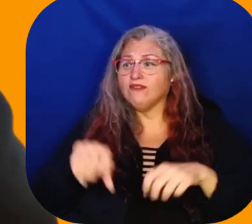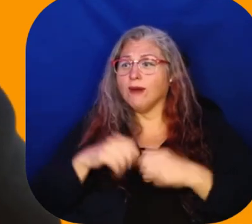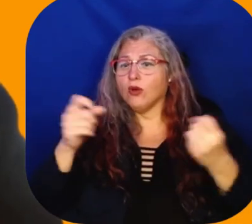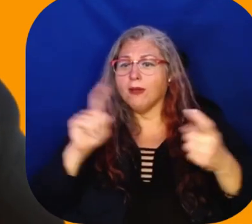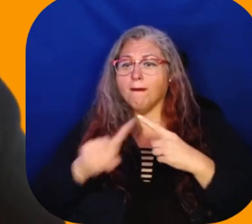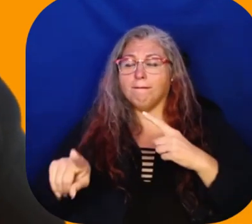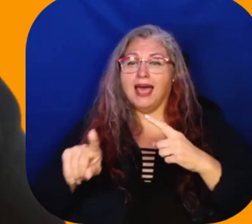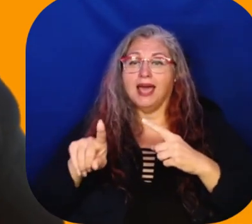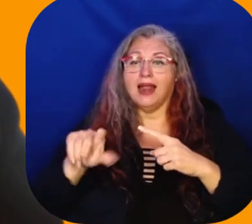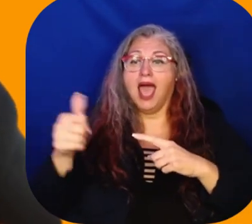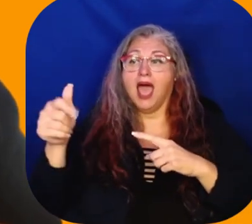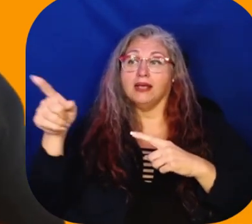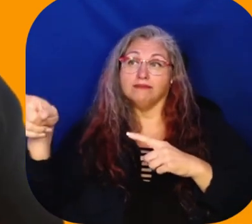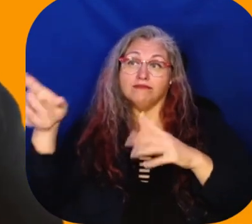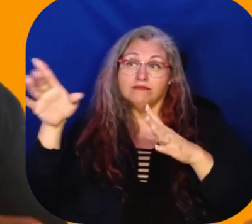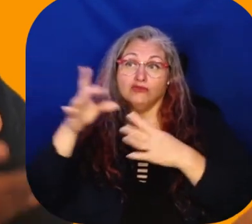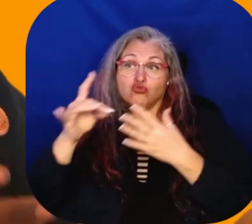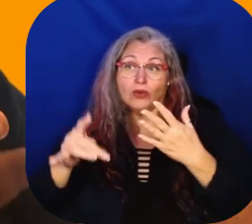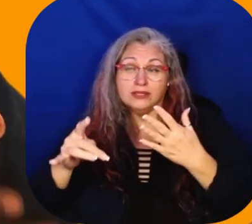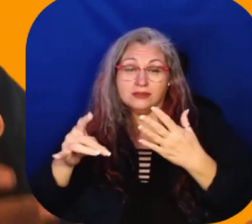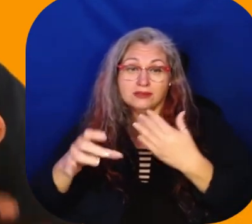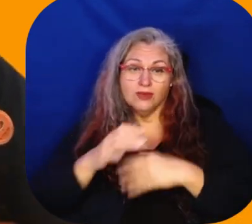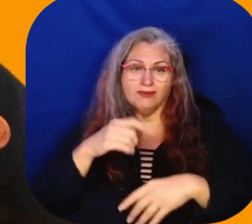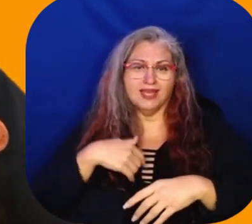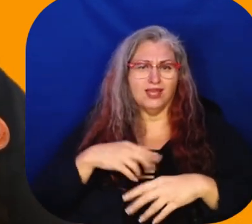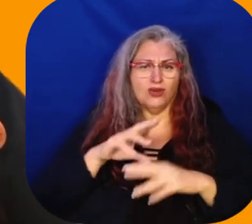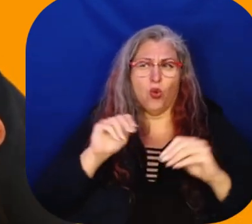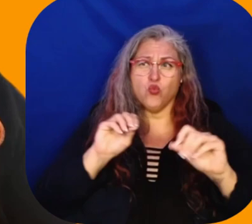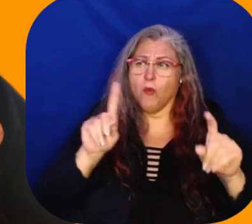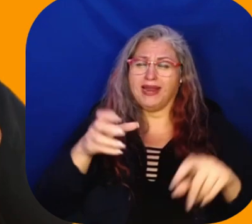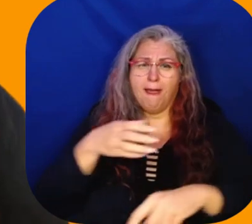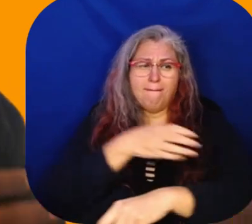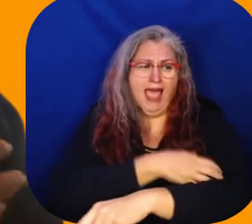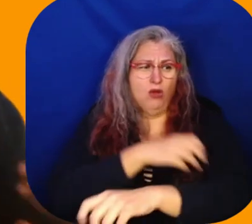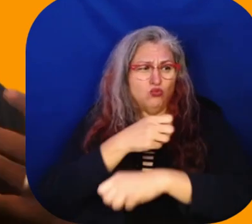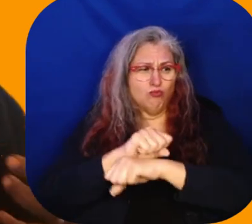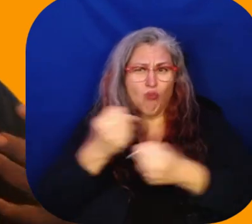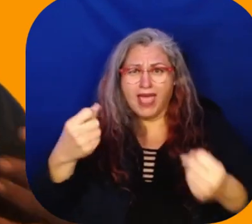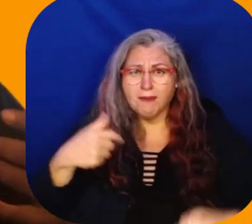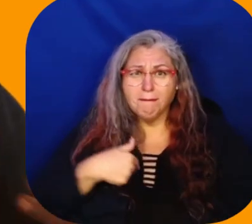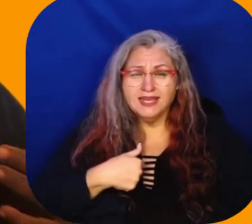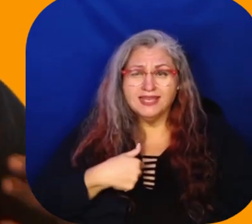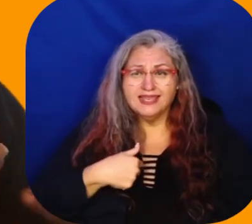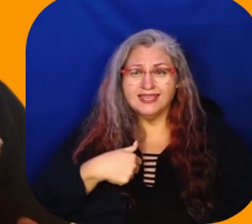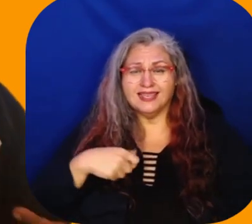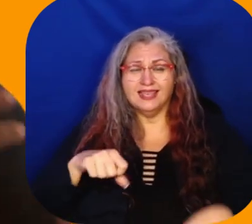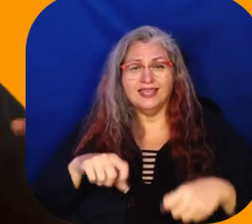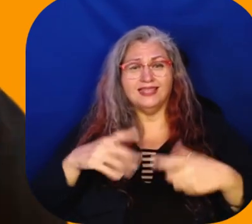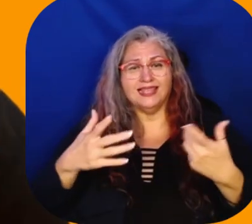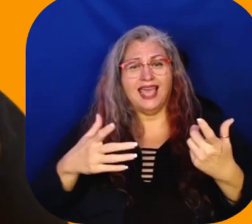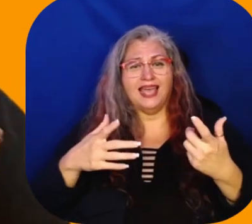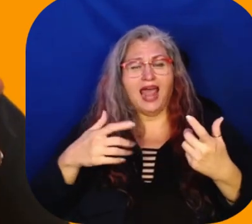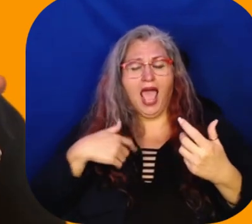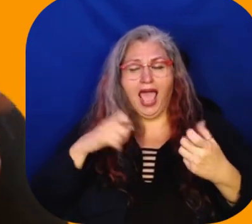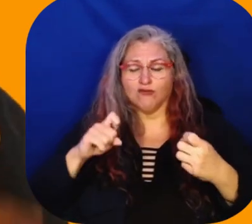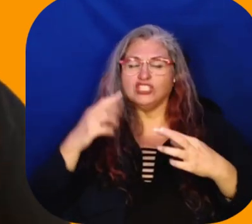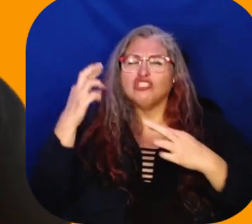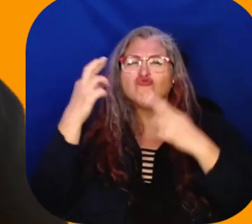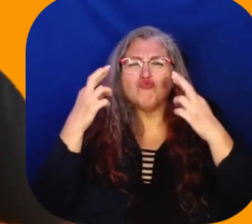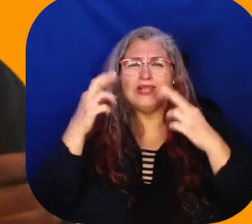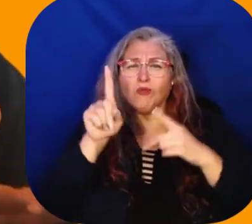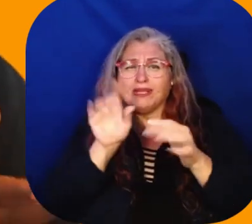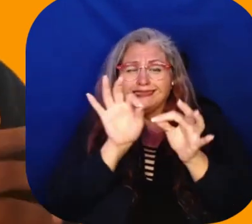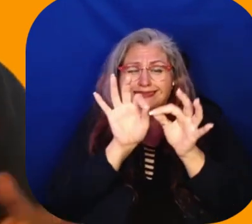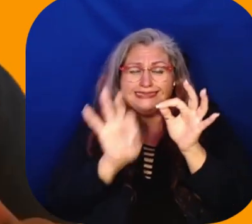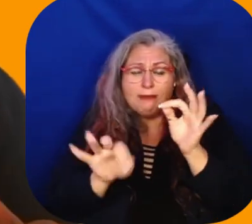made. Nobody ever had the power to break me. You know what I'm saying? And just realizing just that simple thing.